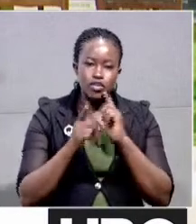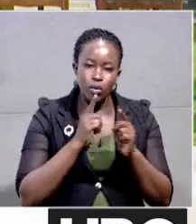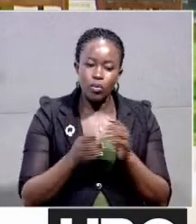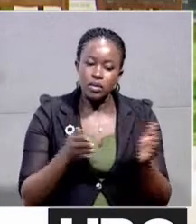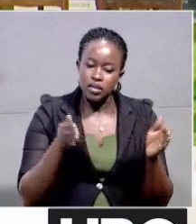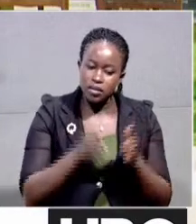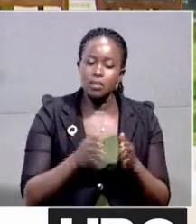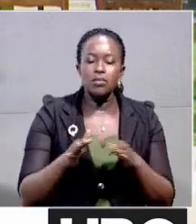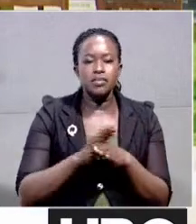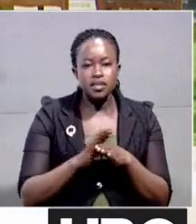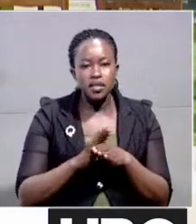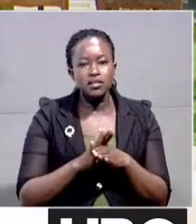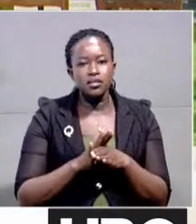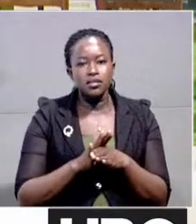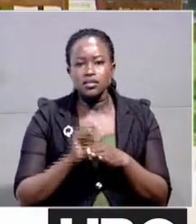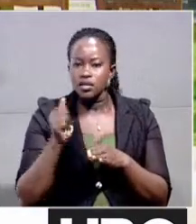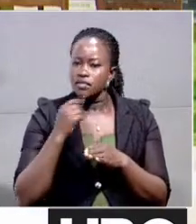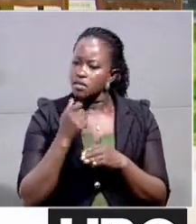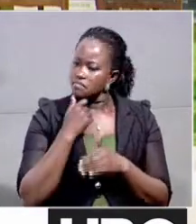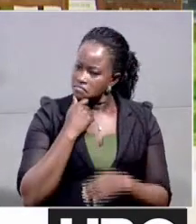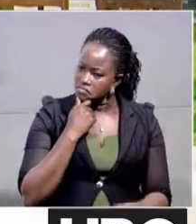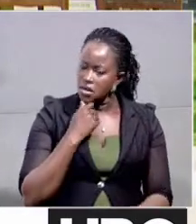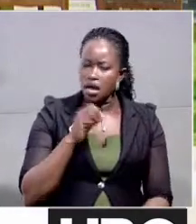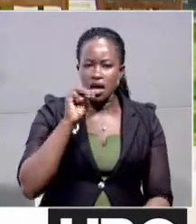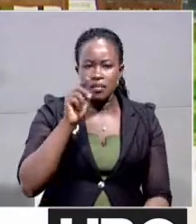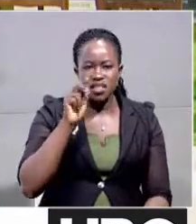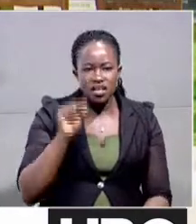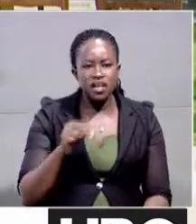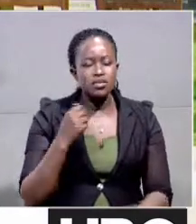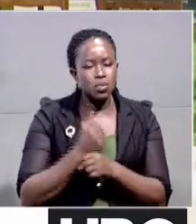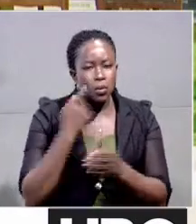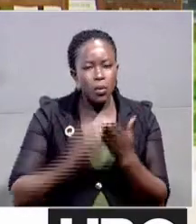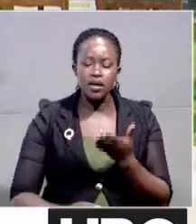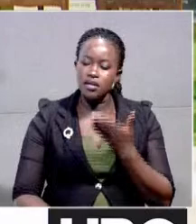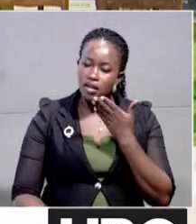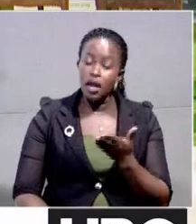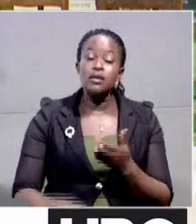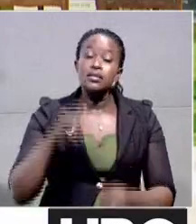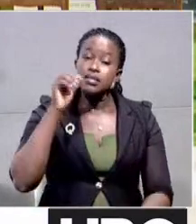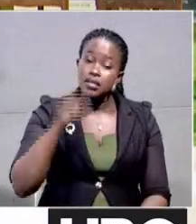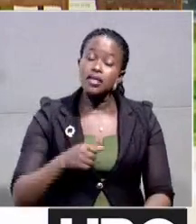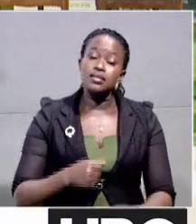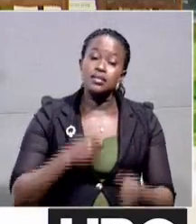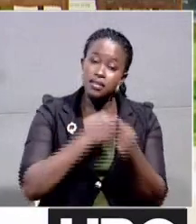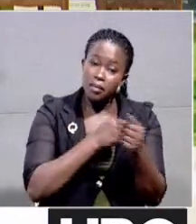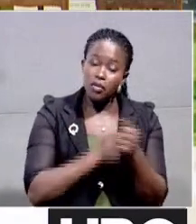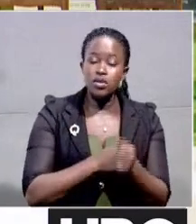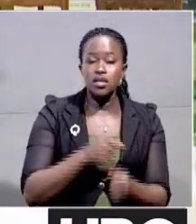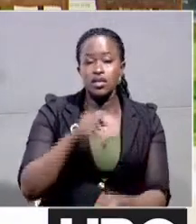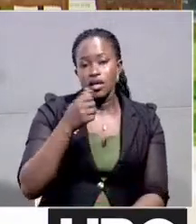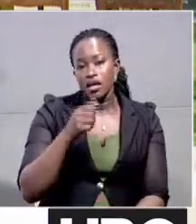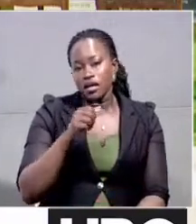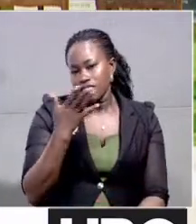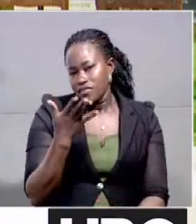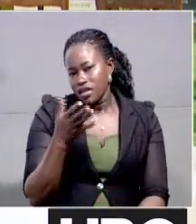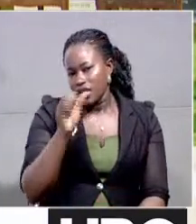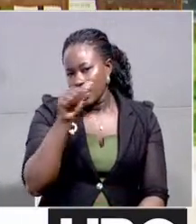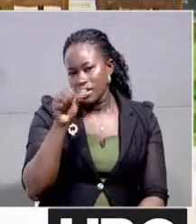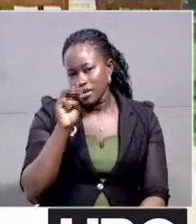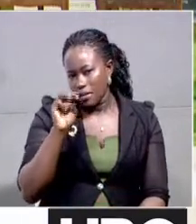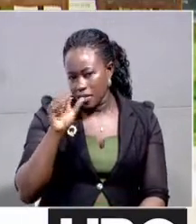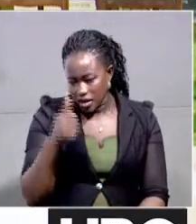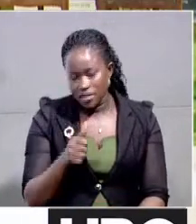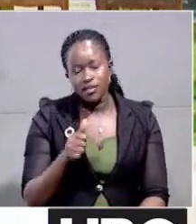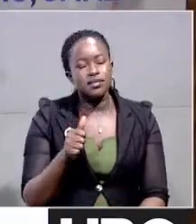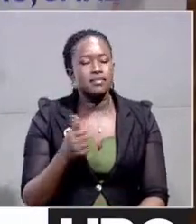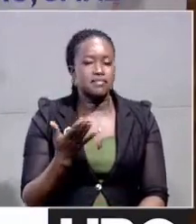businesses, even they say, what is MTN doing there? Yes, it is supporting MSMEs, because if they die, his brand is